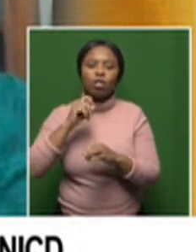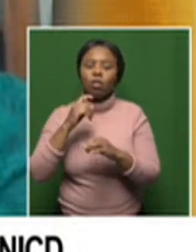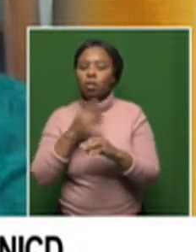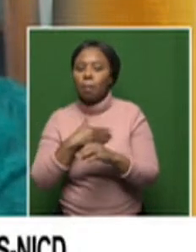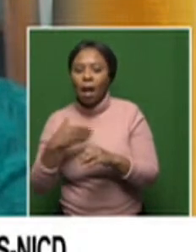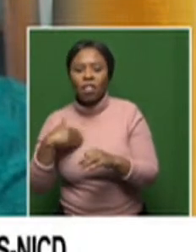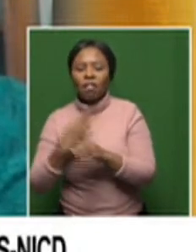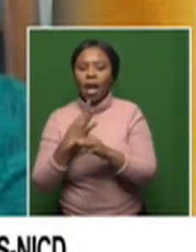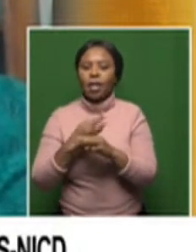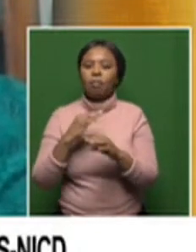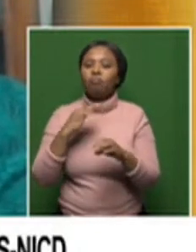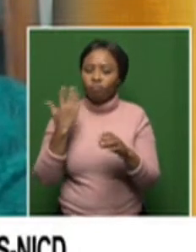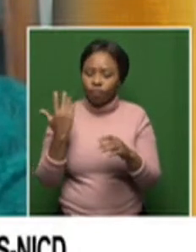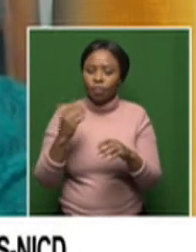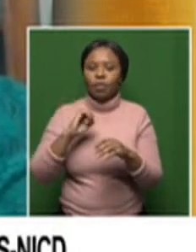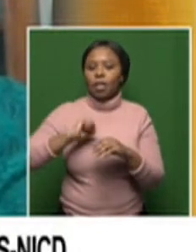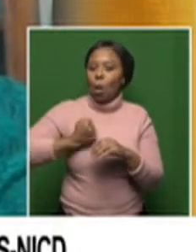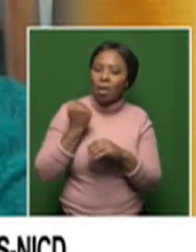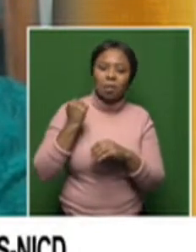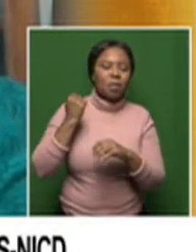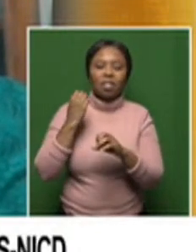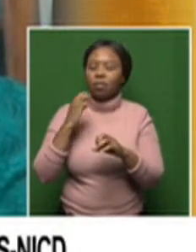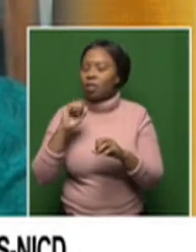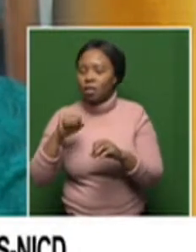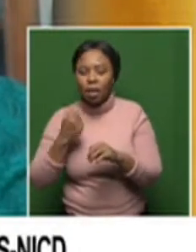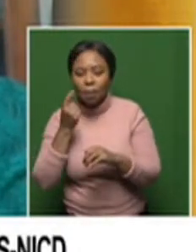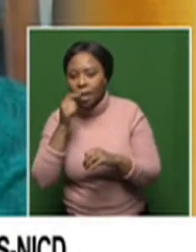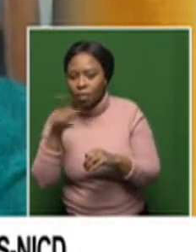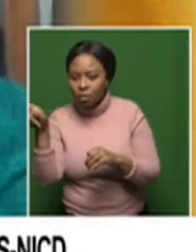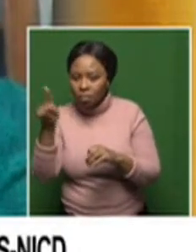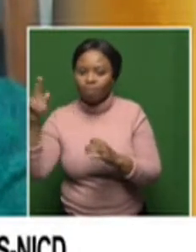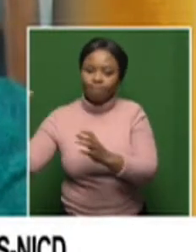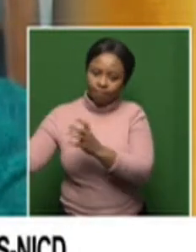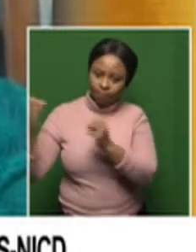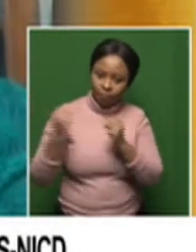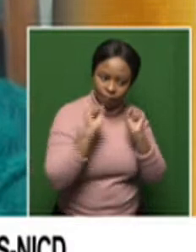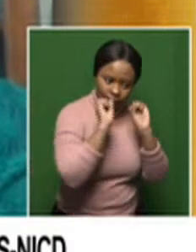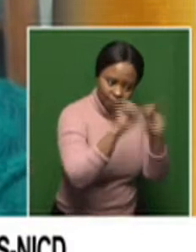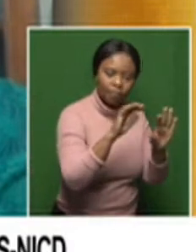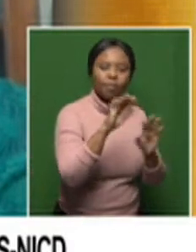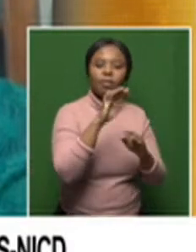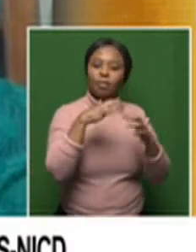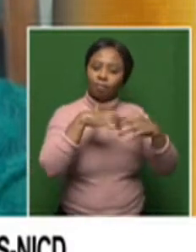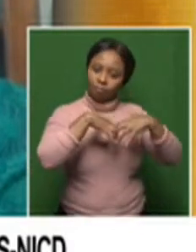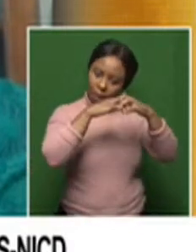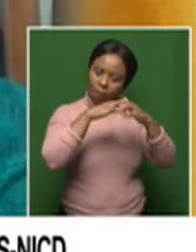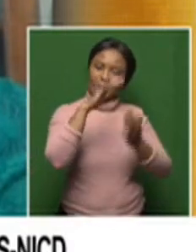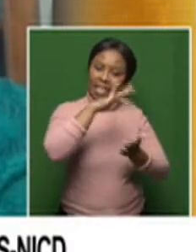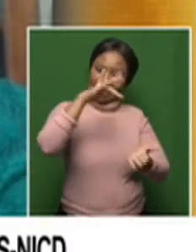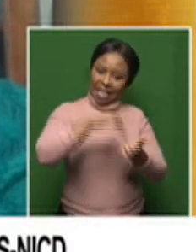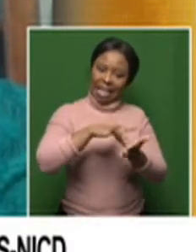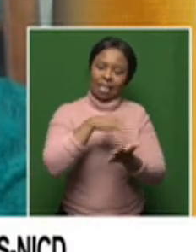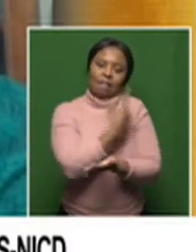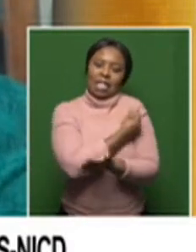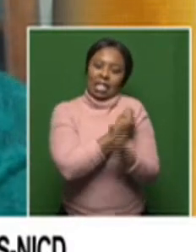ones as we go to the vaccination sites in terms of those categories that are opened.